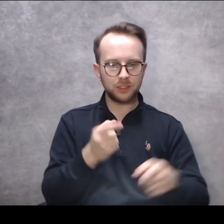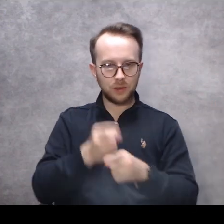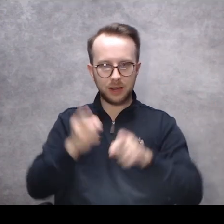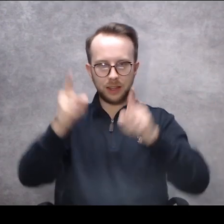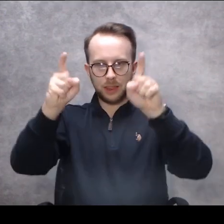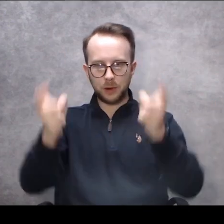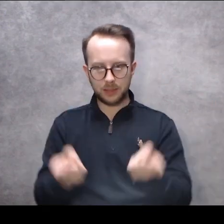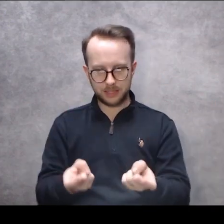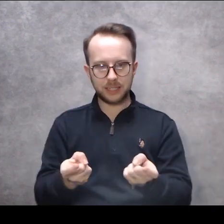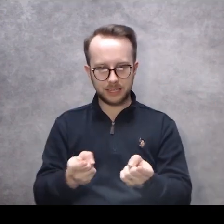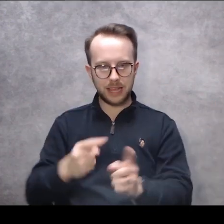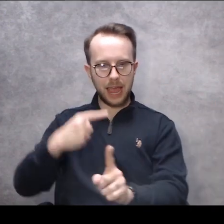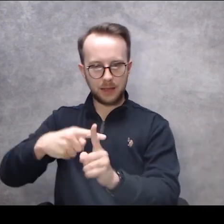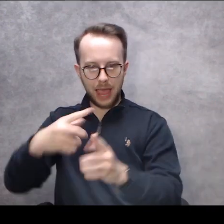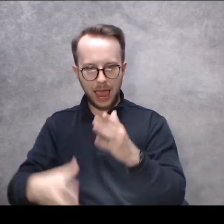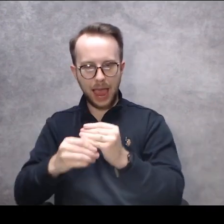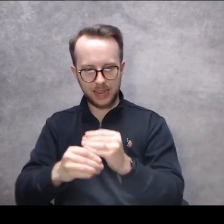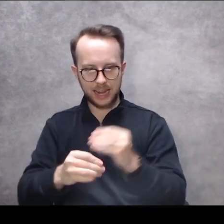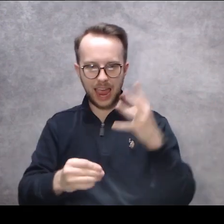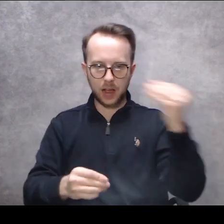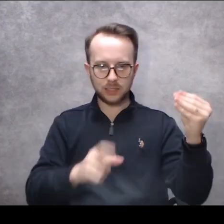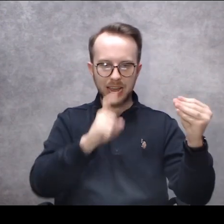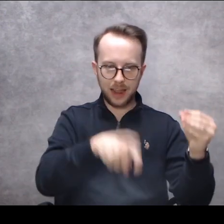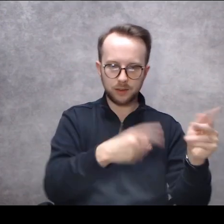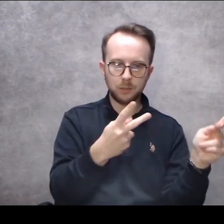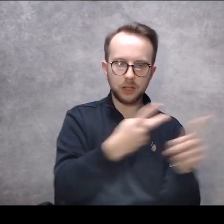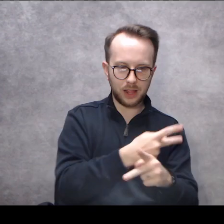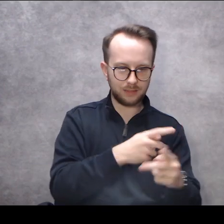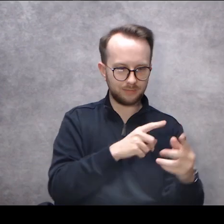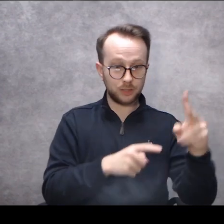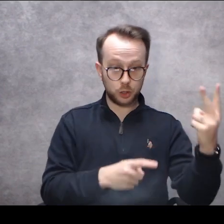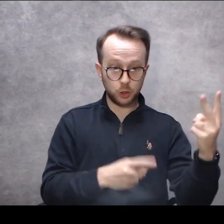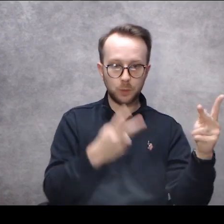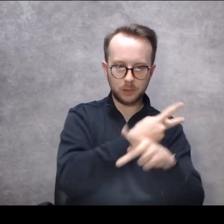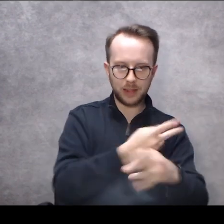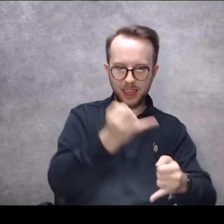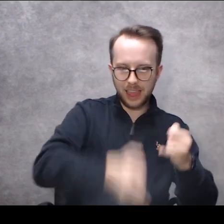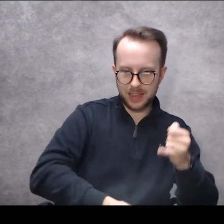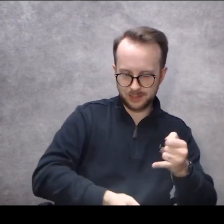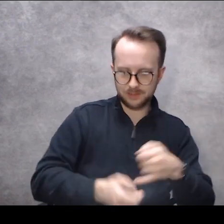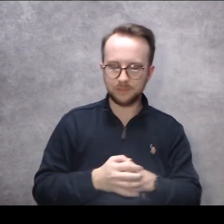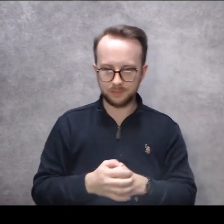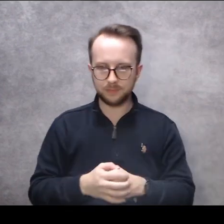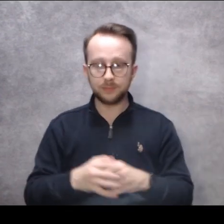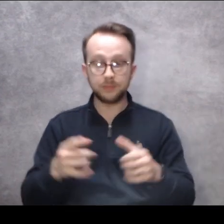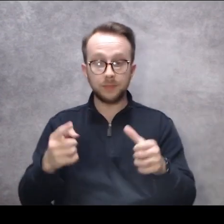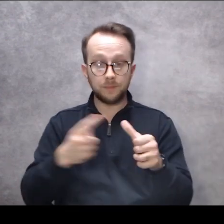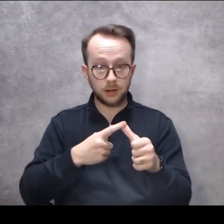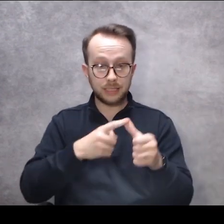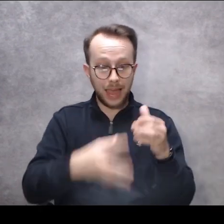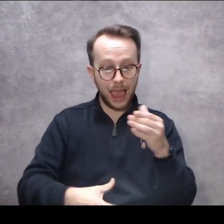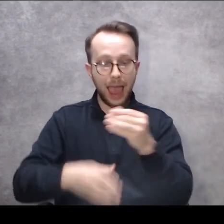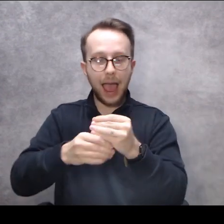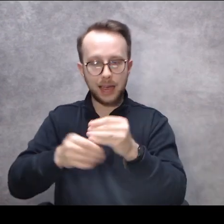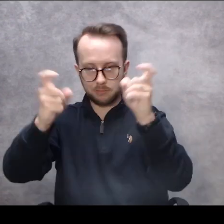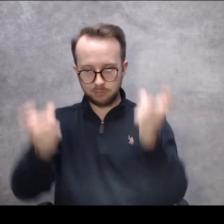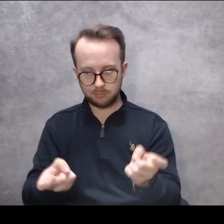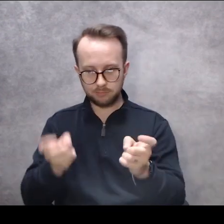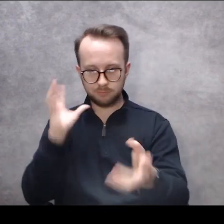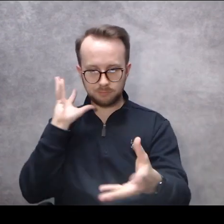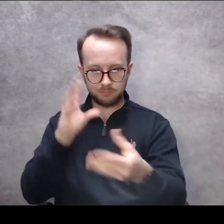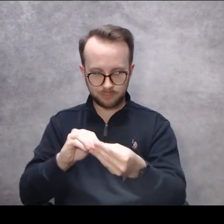multiply. That's right. And we get to do it last. Yeah. So first we would add them, and then we would multiply